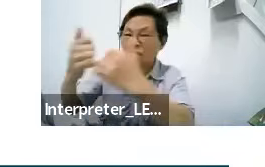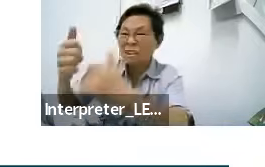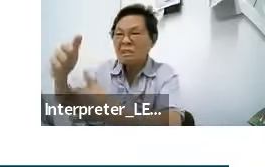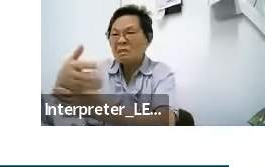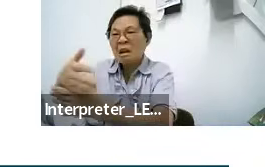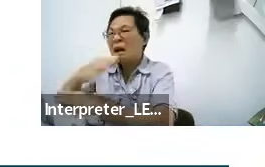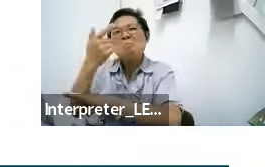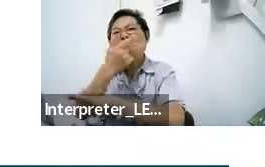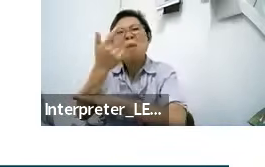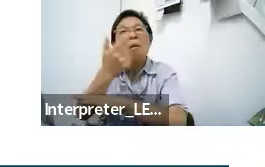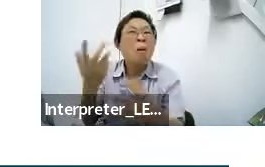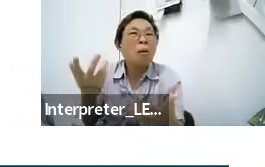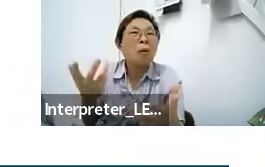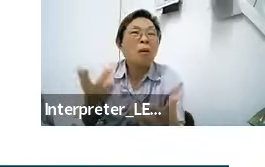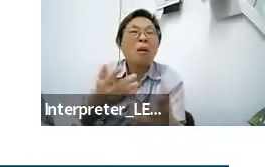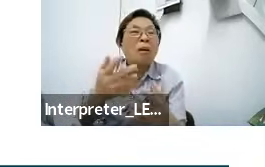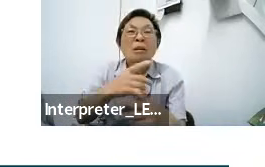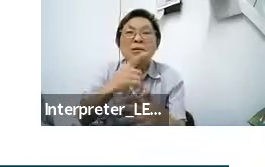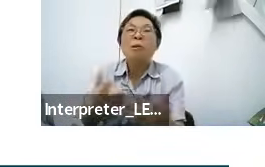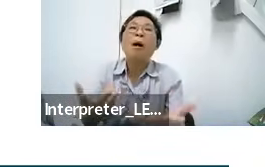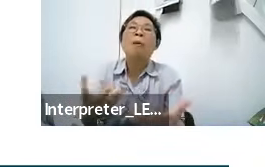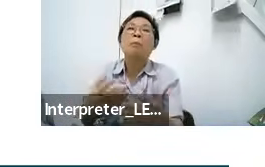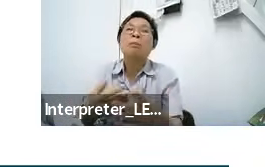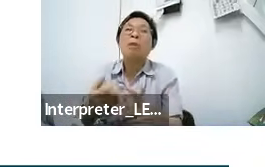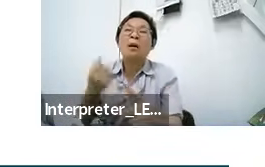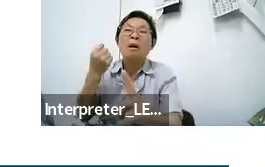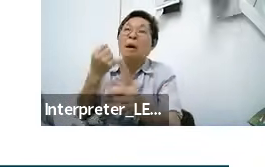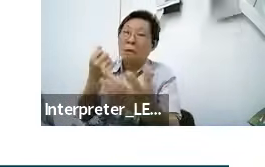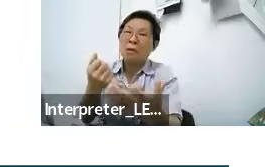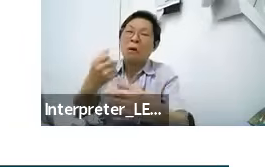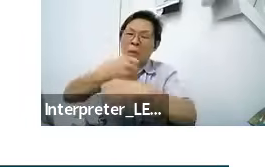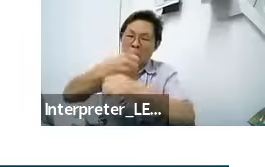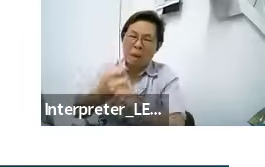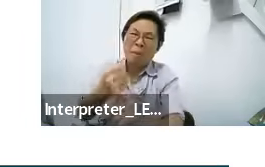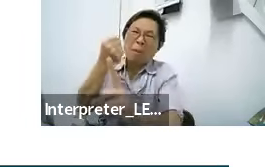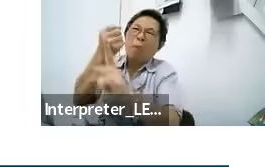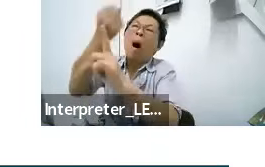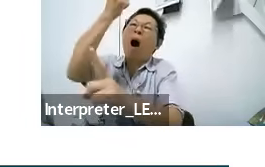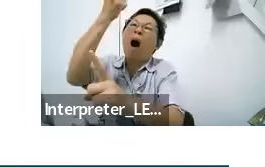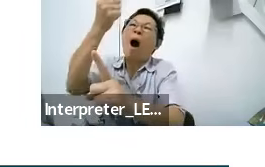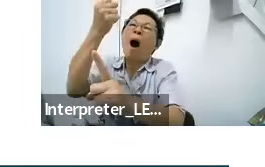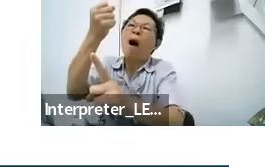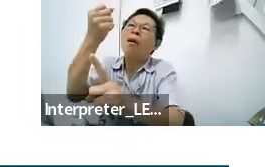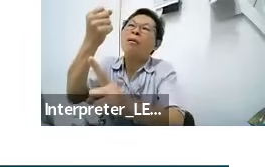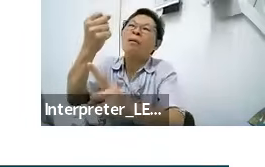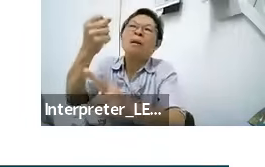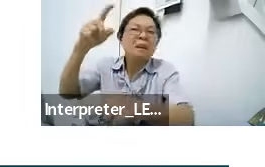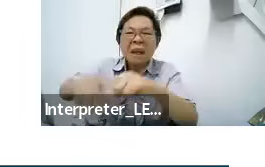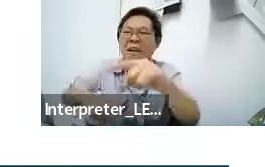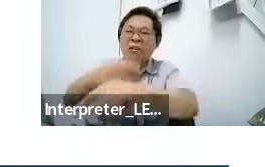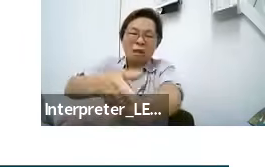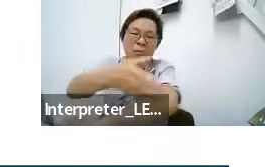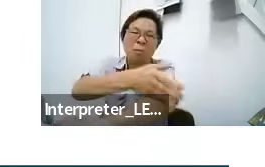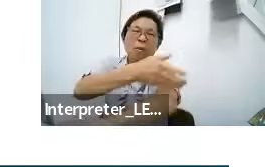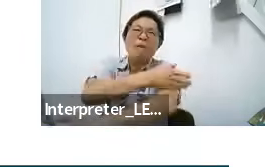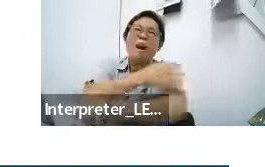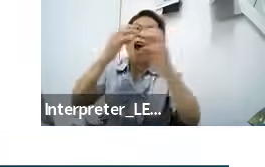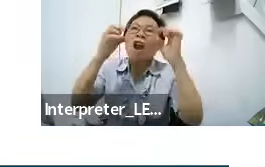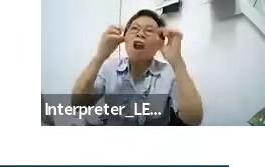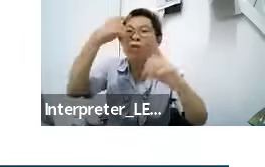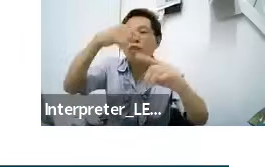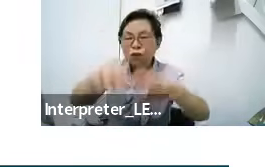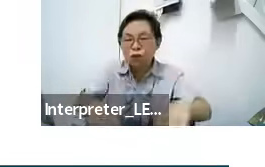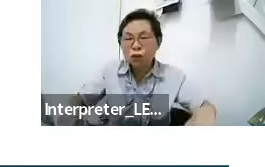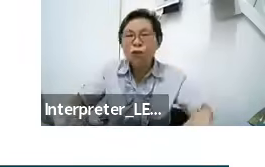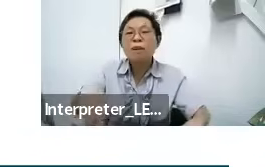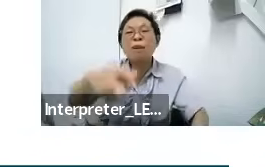that will make huge impact on improving education for persons with disability. So I will leave